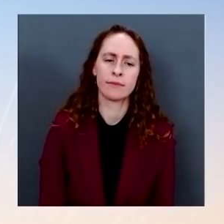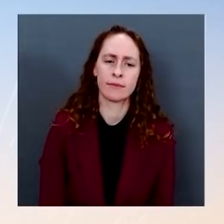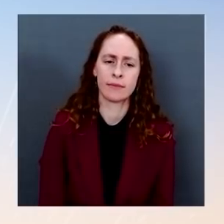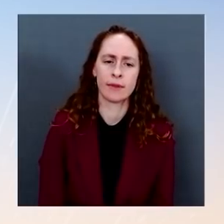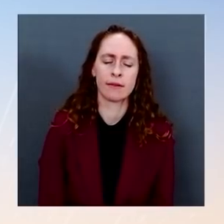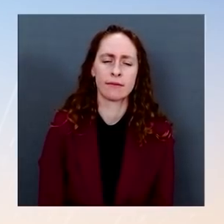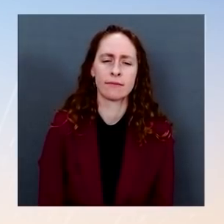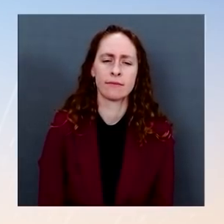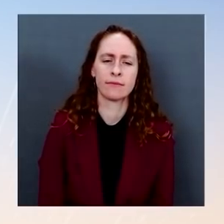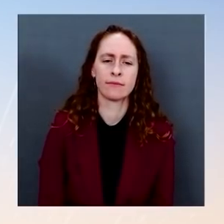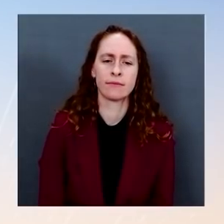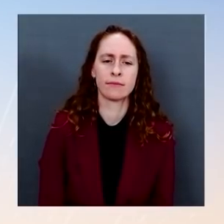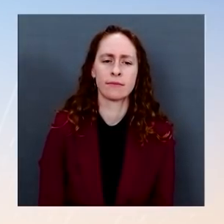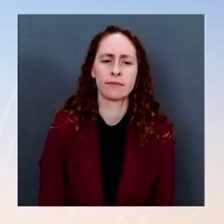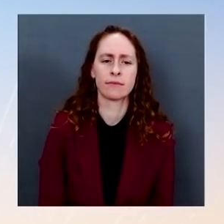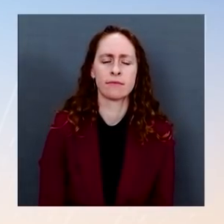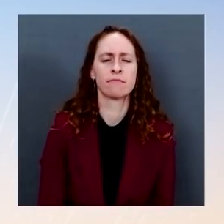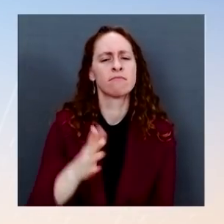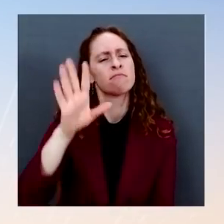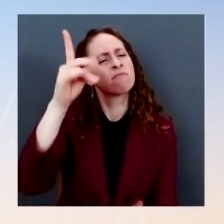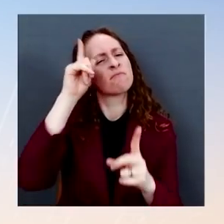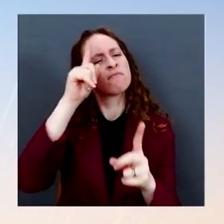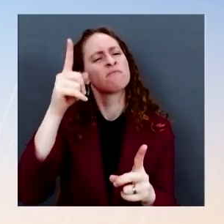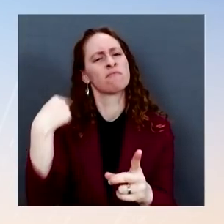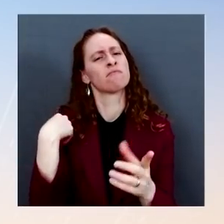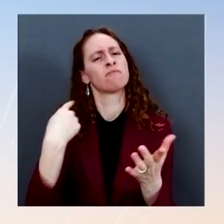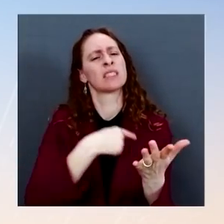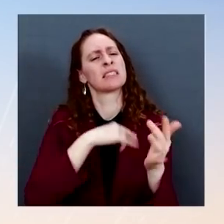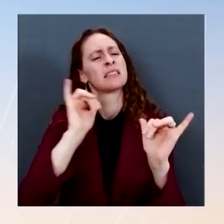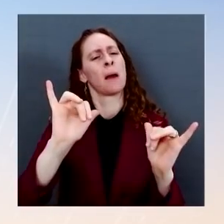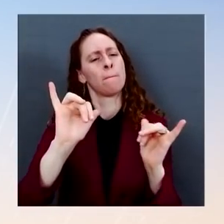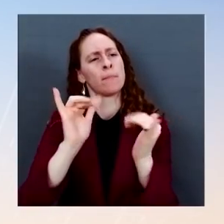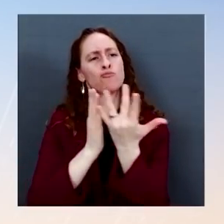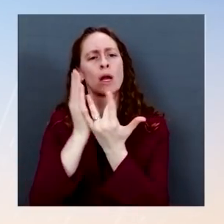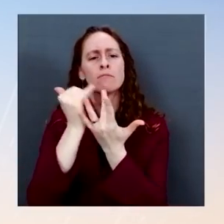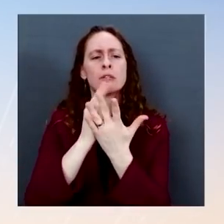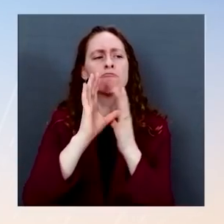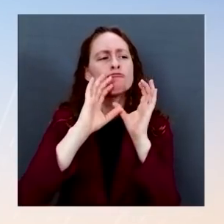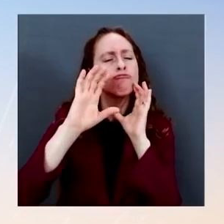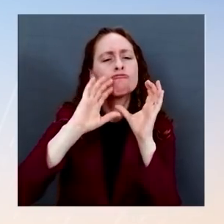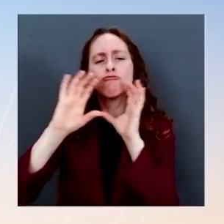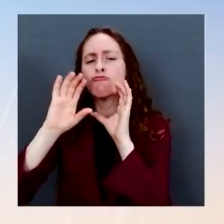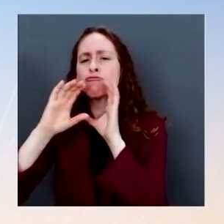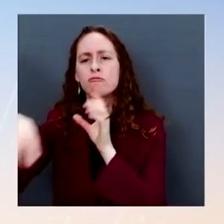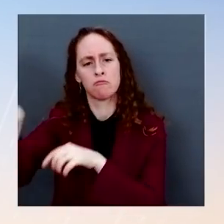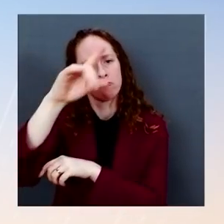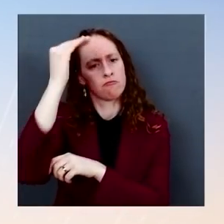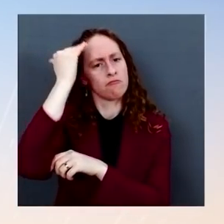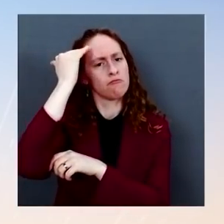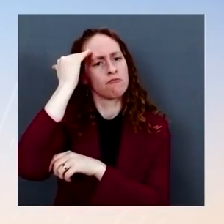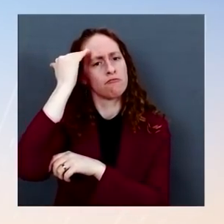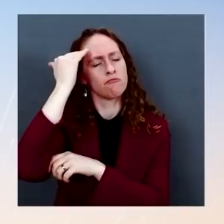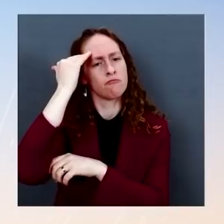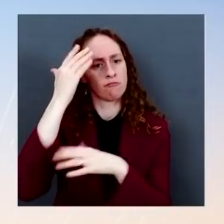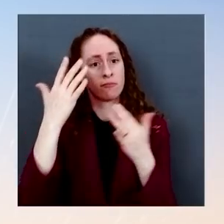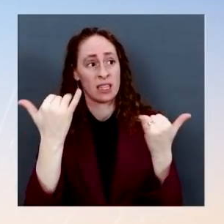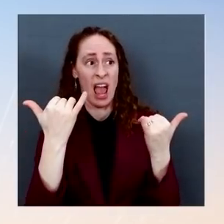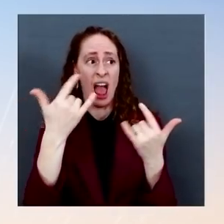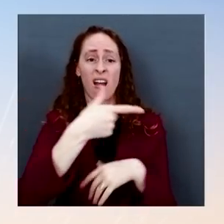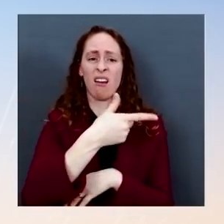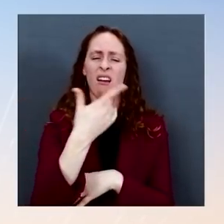different countries, and that's exactly what they did in this case. And we have historically seen large numbers of Americans and others, of course, traveling to